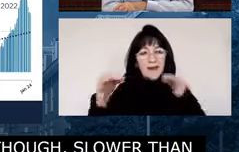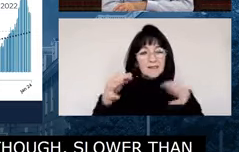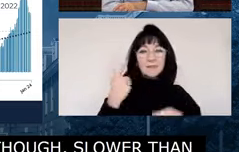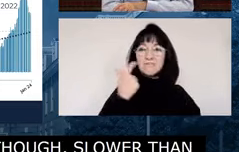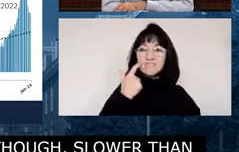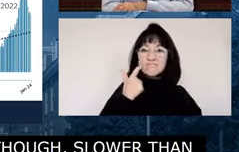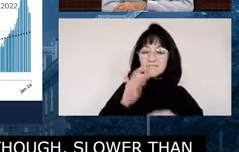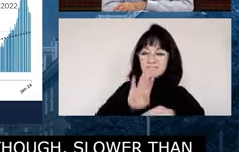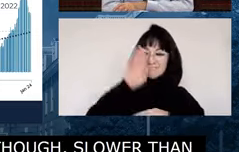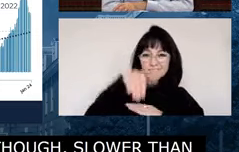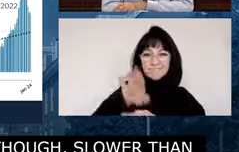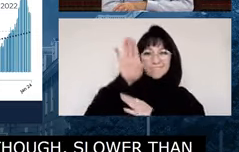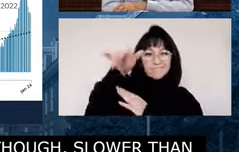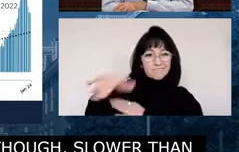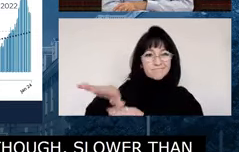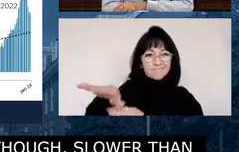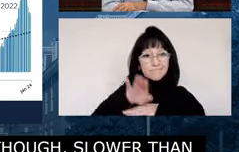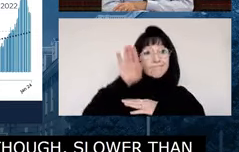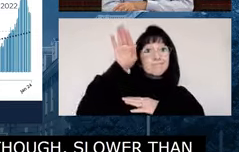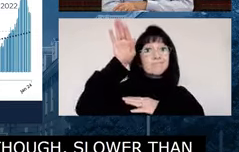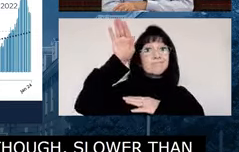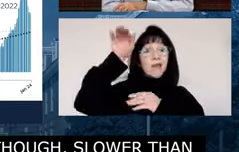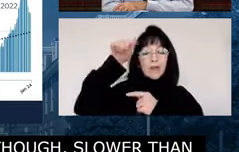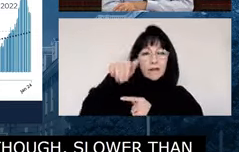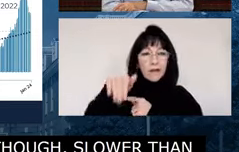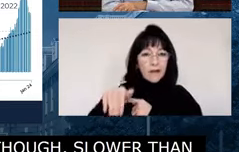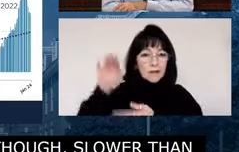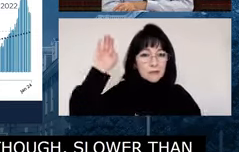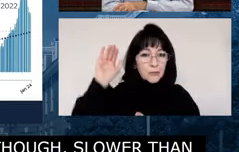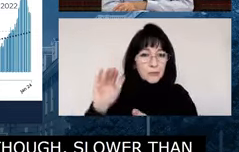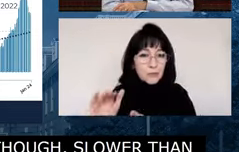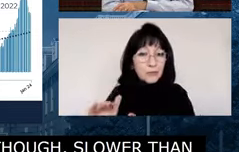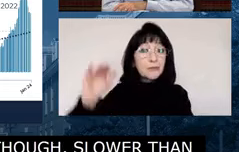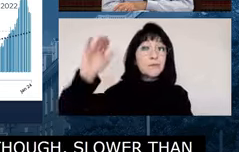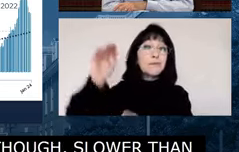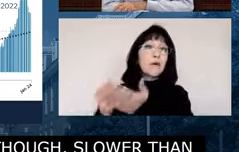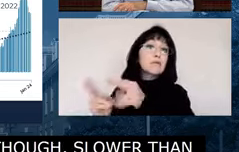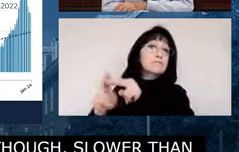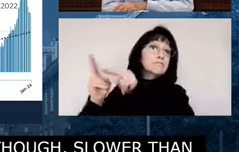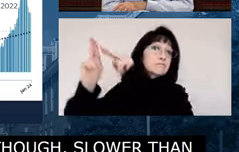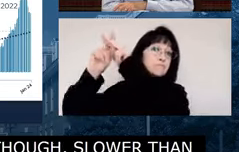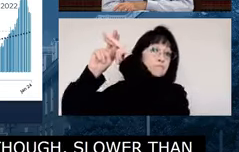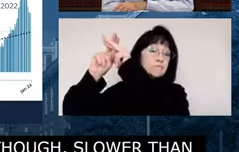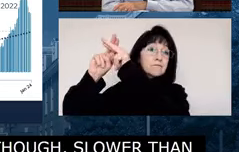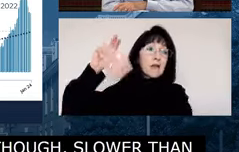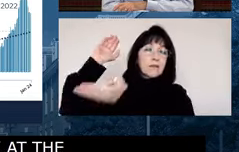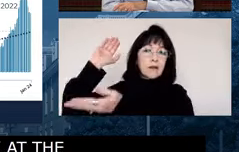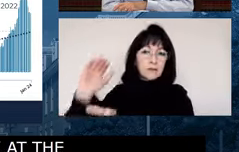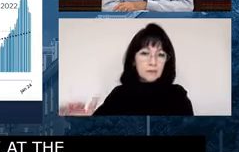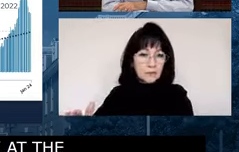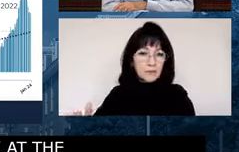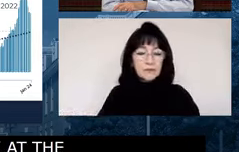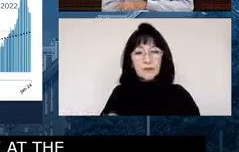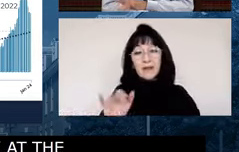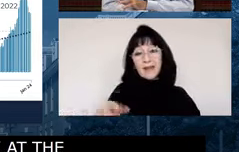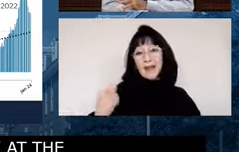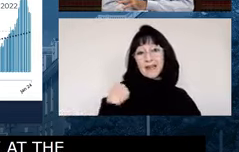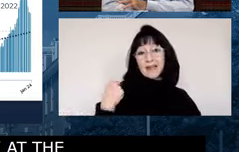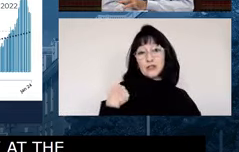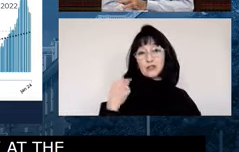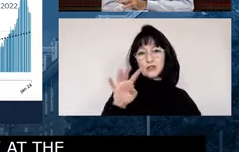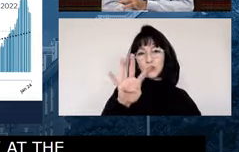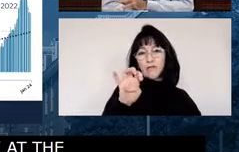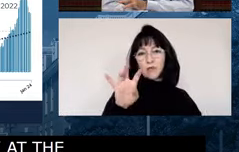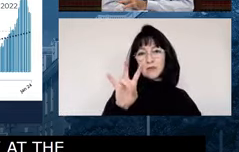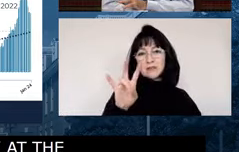January the 12th of this year. January 12th of last year was the peak, last winter peak at 474. So we're keeping an